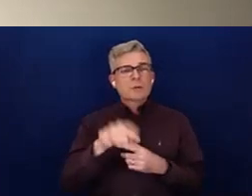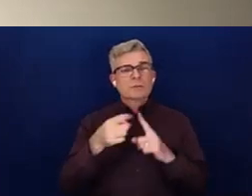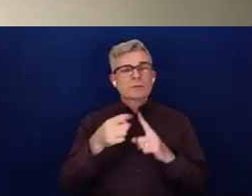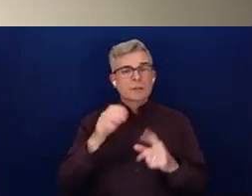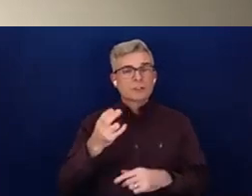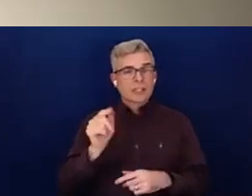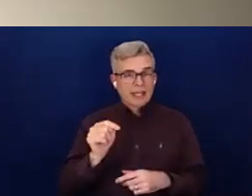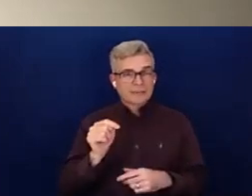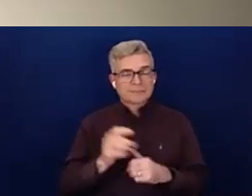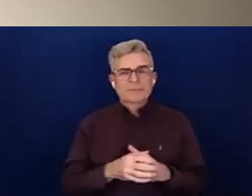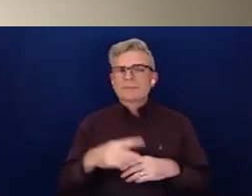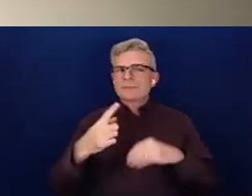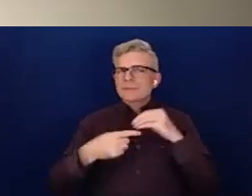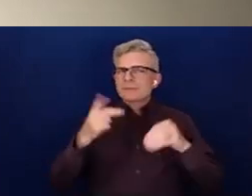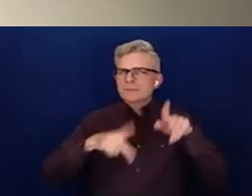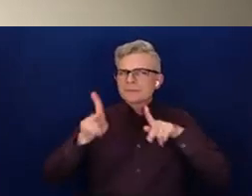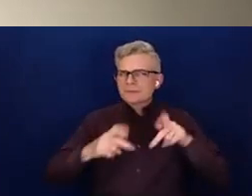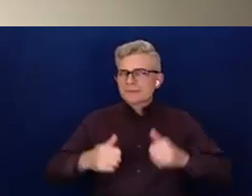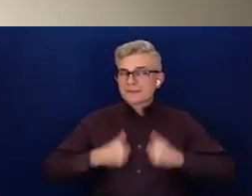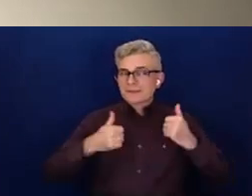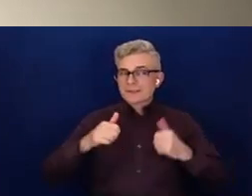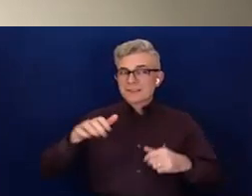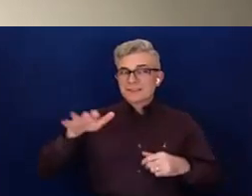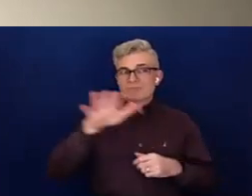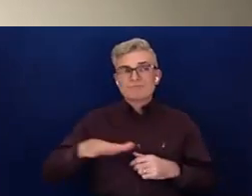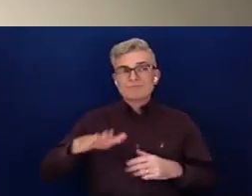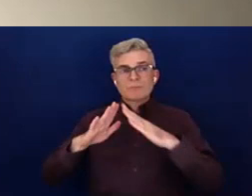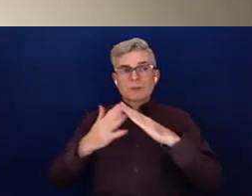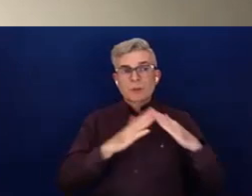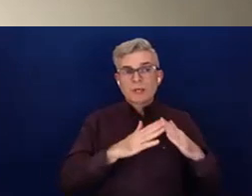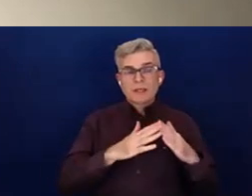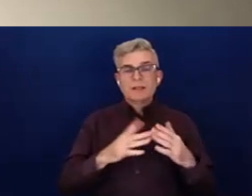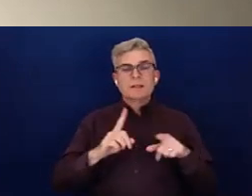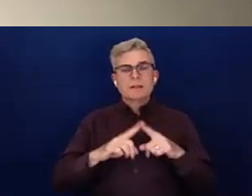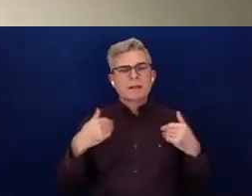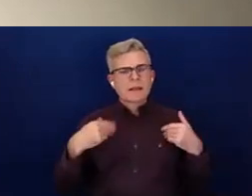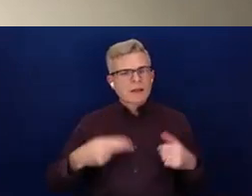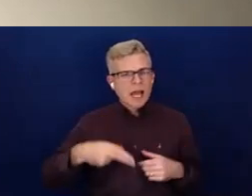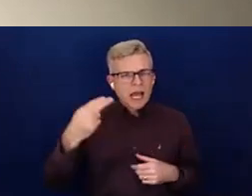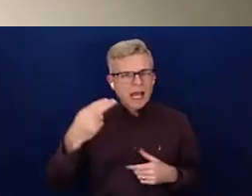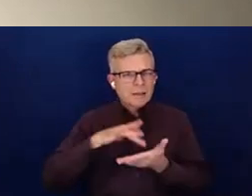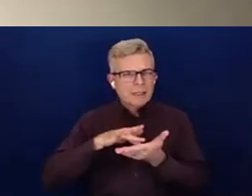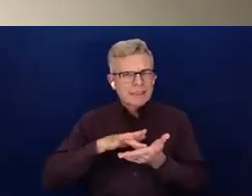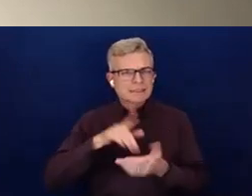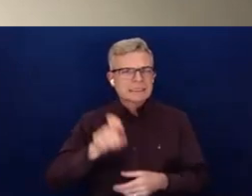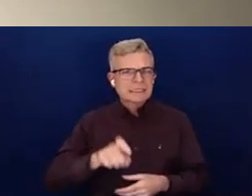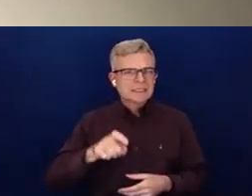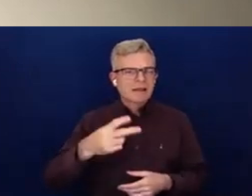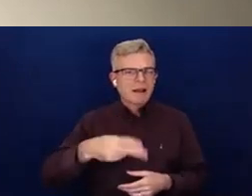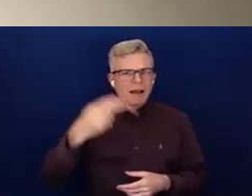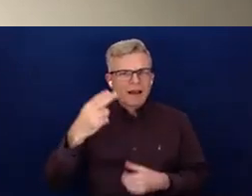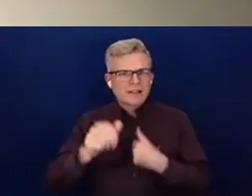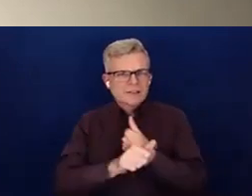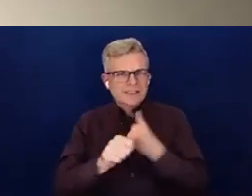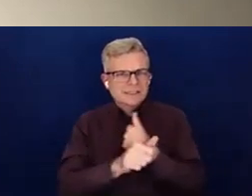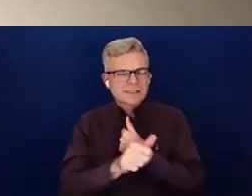concerns people who live in the community but have high medical needs, are at high risk, but they do